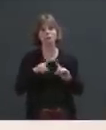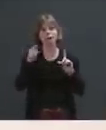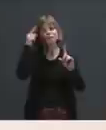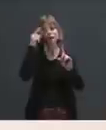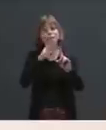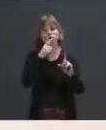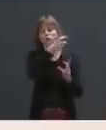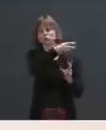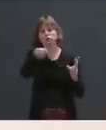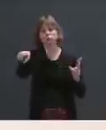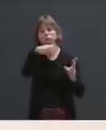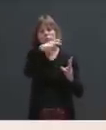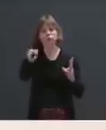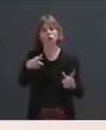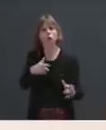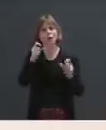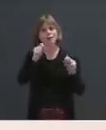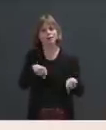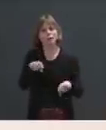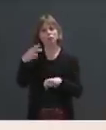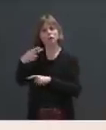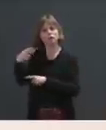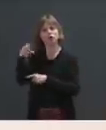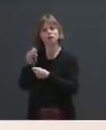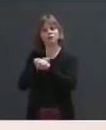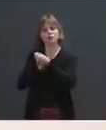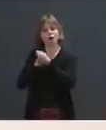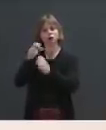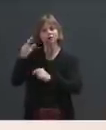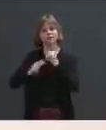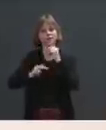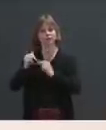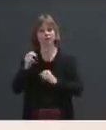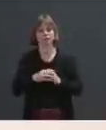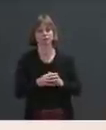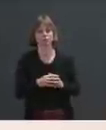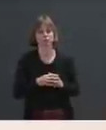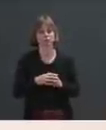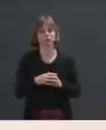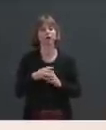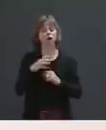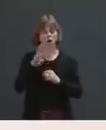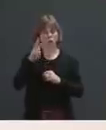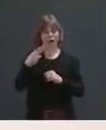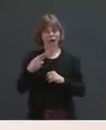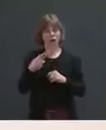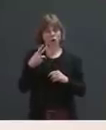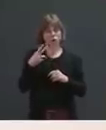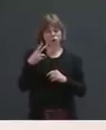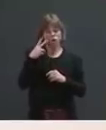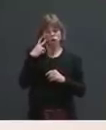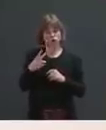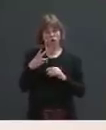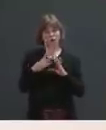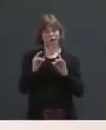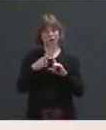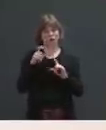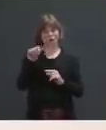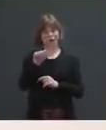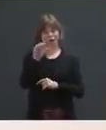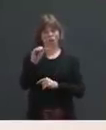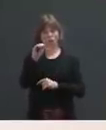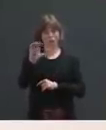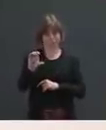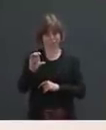as possible to the HHS-sponsored facilities. Has the White House seen the comment from Alexandria Ocasio-Cortez, who, speaking about